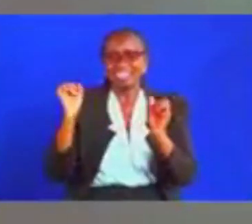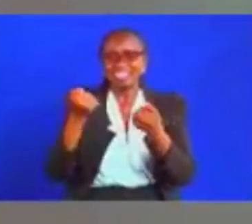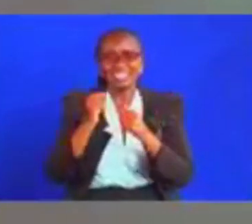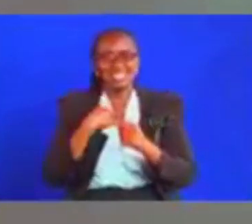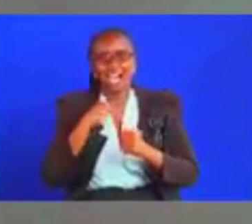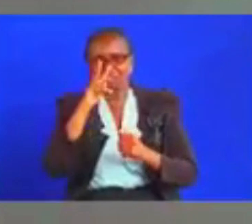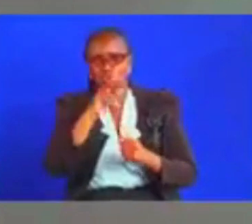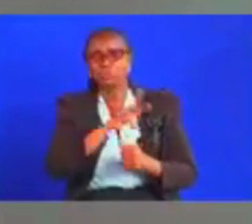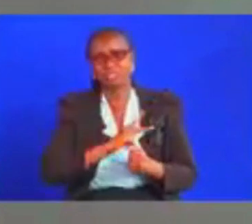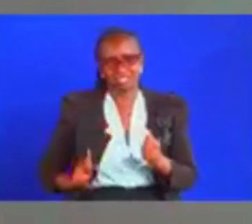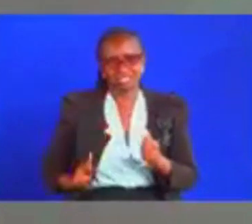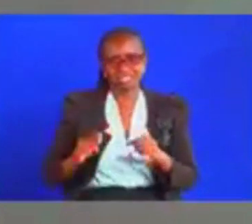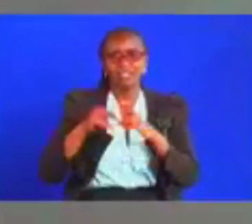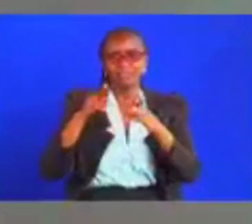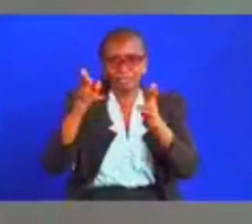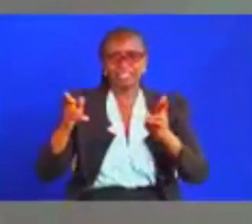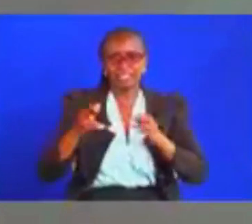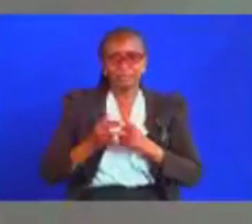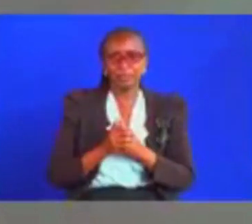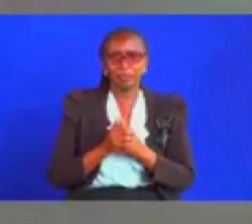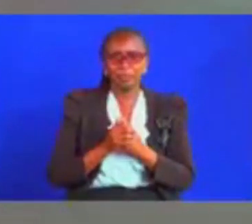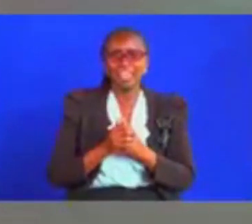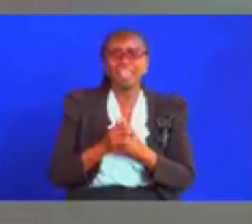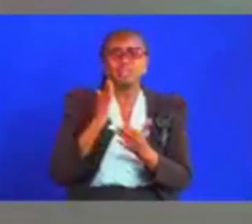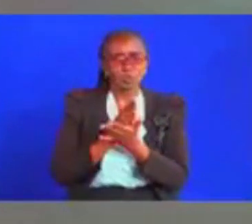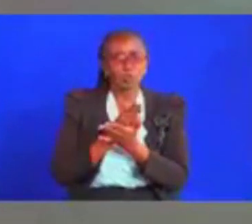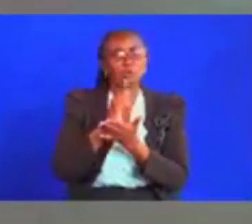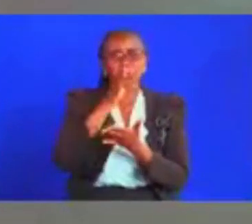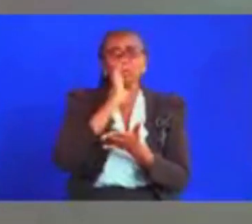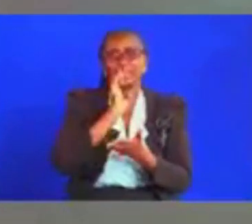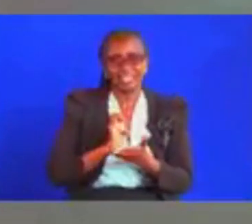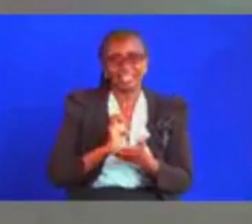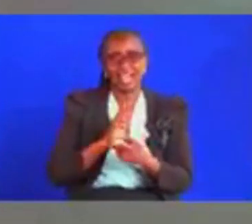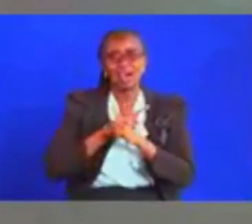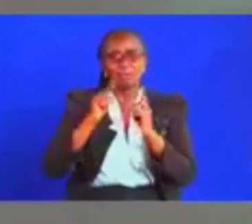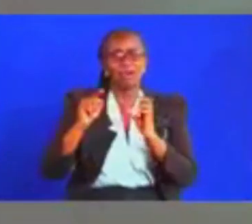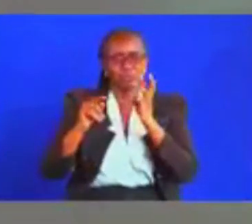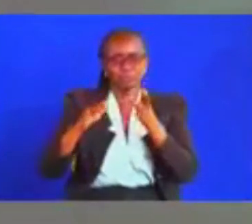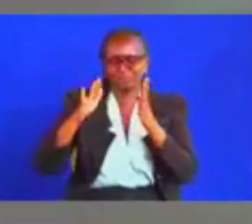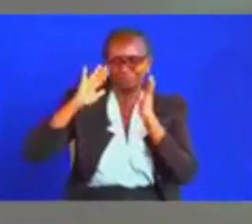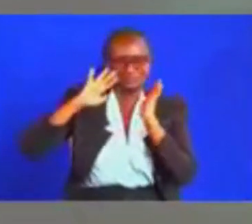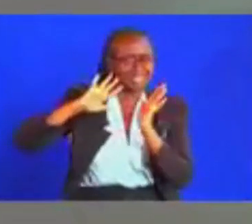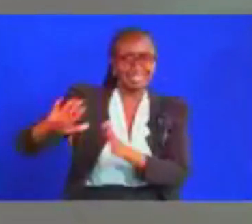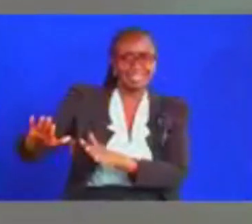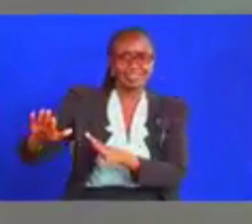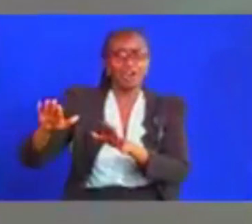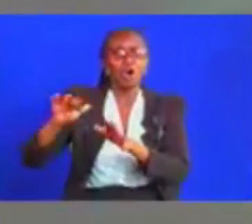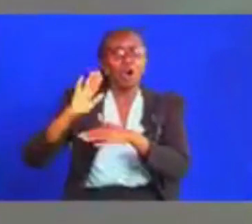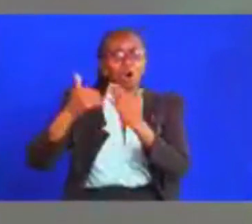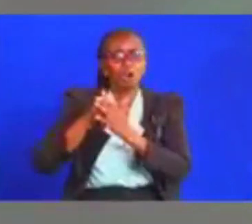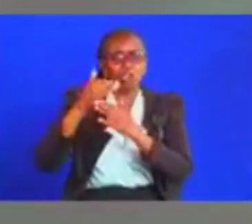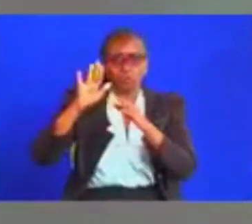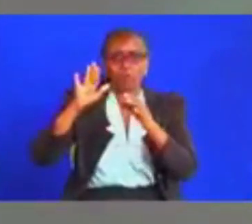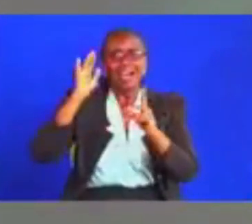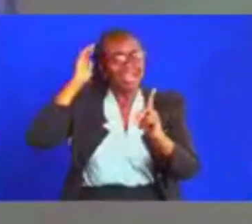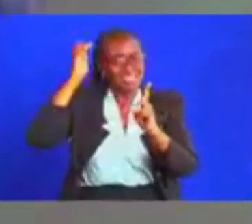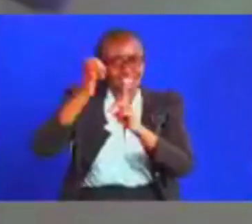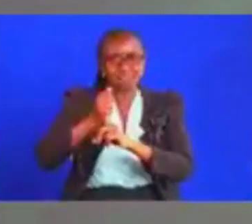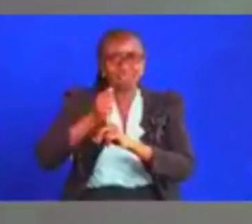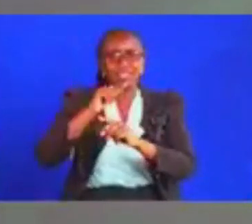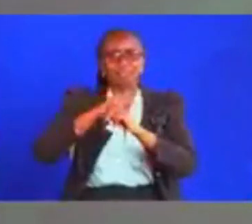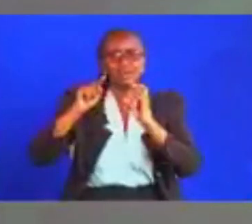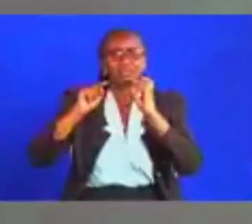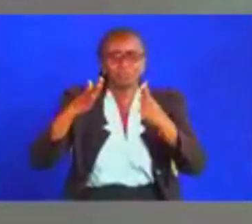kings in the room. So even though you are an elder, you will lay aside your accomplishments and your achievements, and you